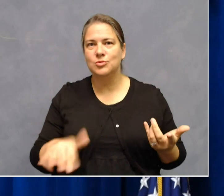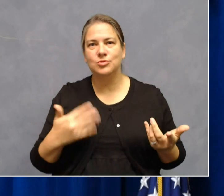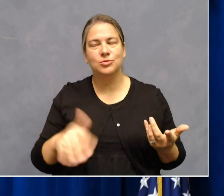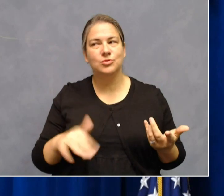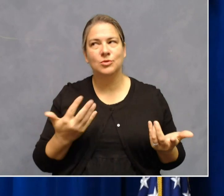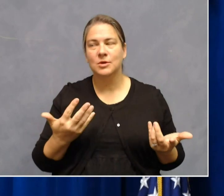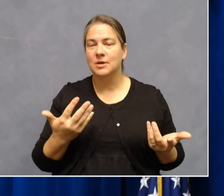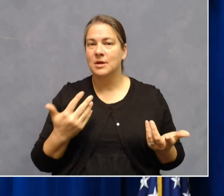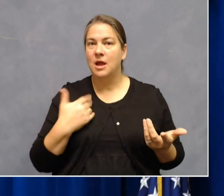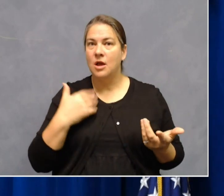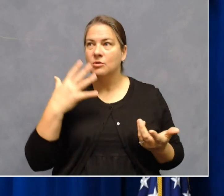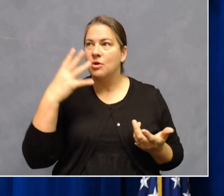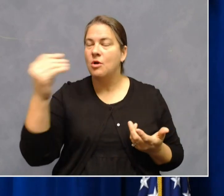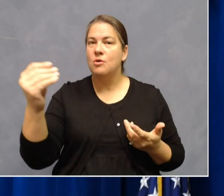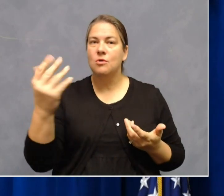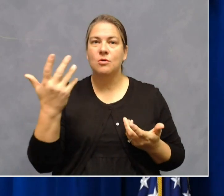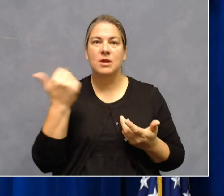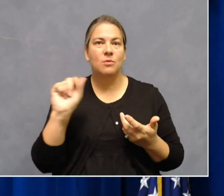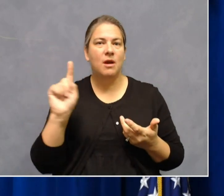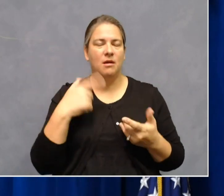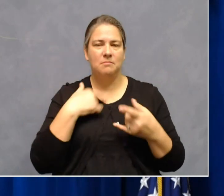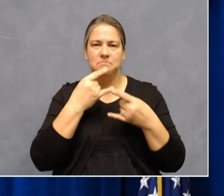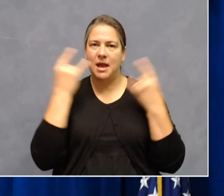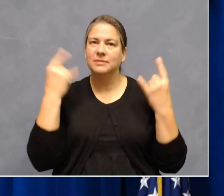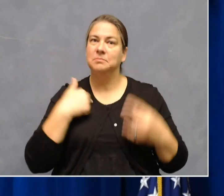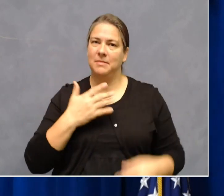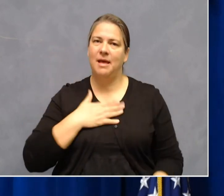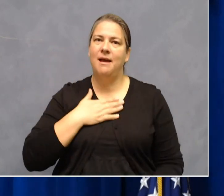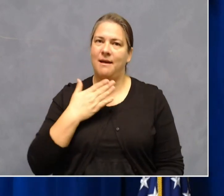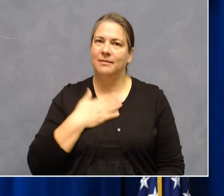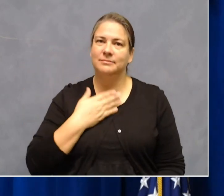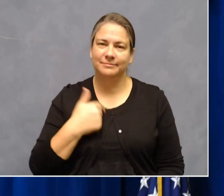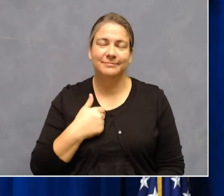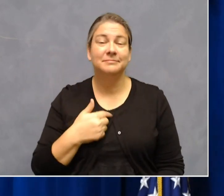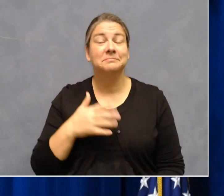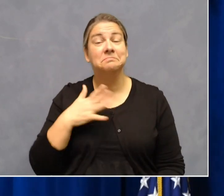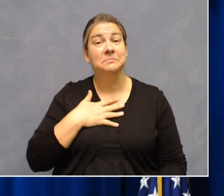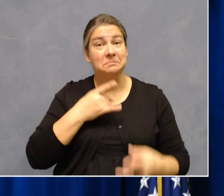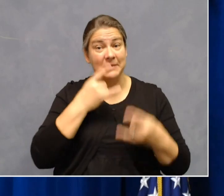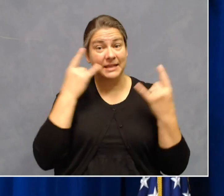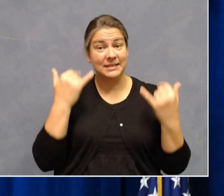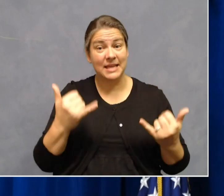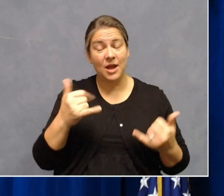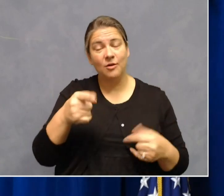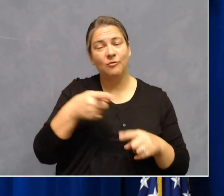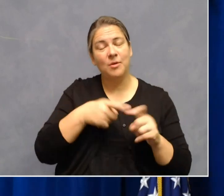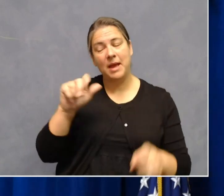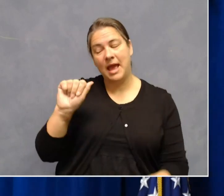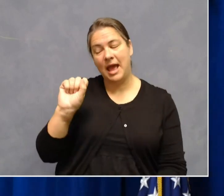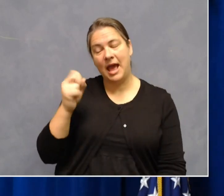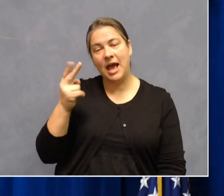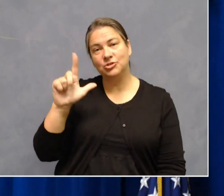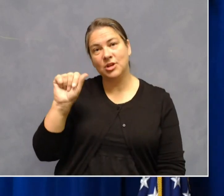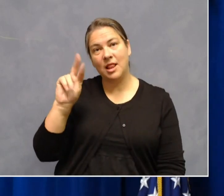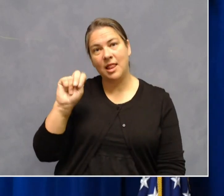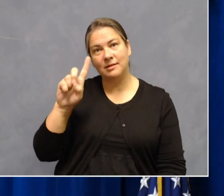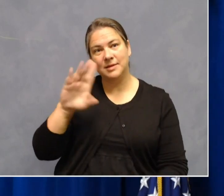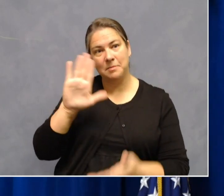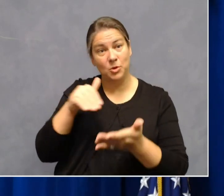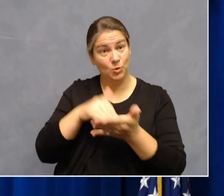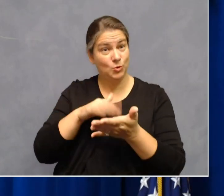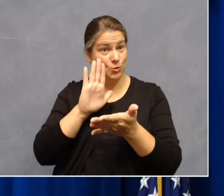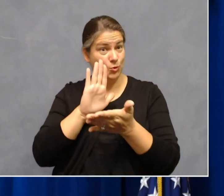in contact with people. But today's mask's pretty special. This is for Ashland Middle School. But I got it with a letter from